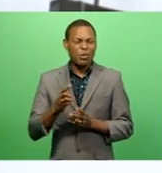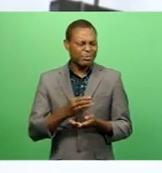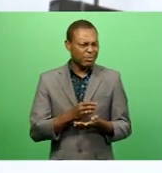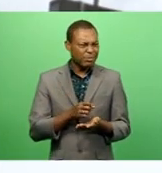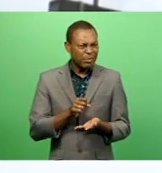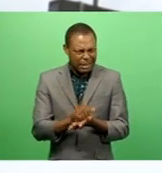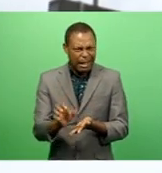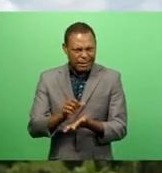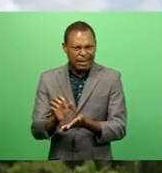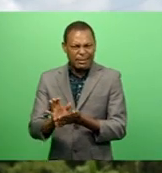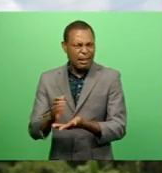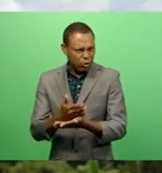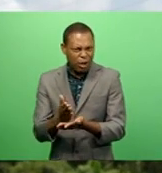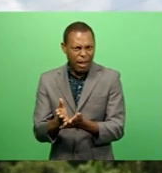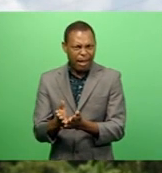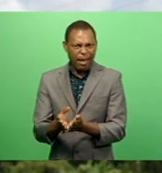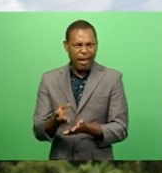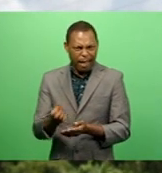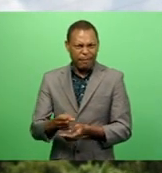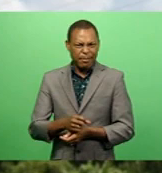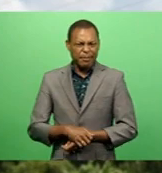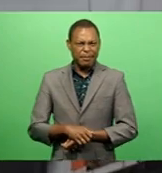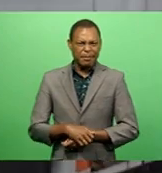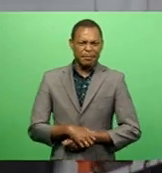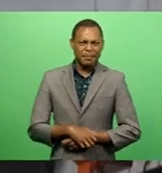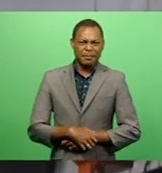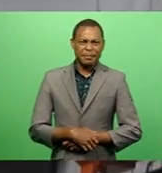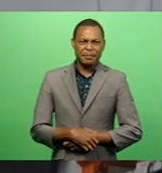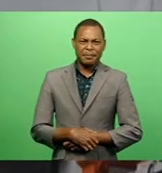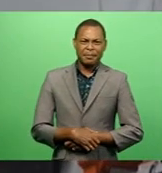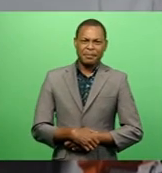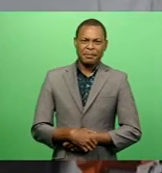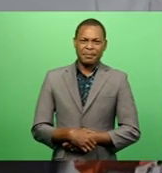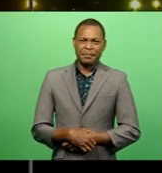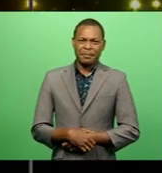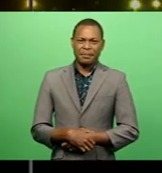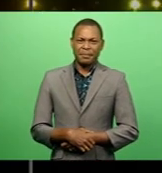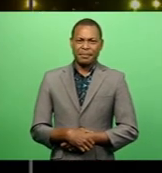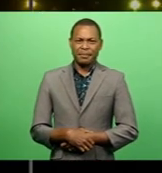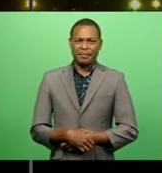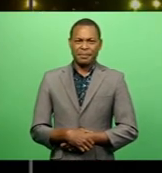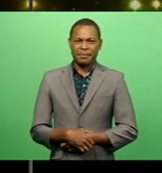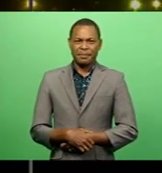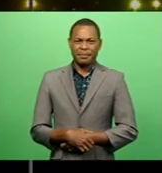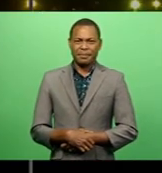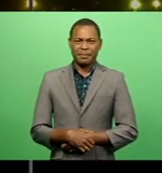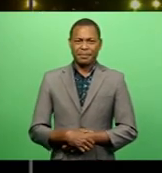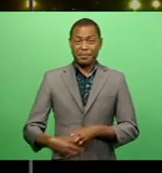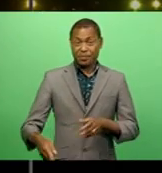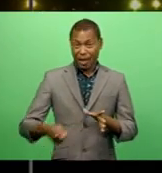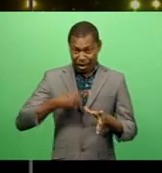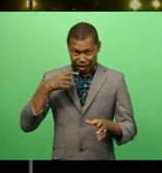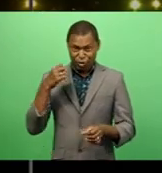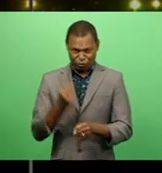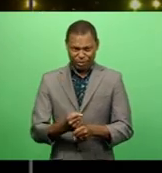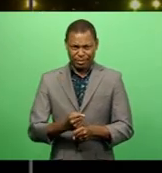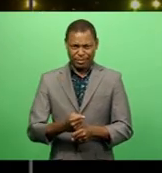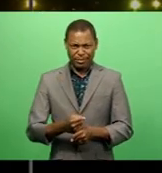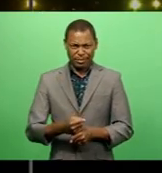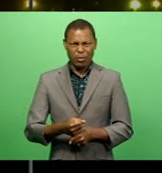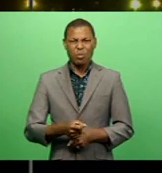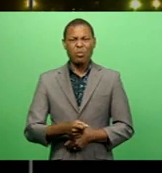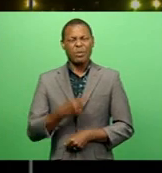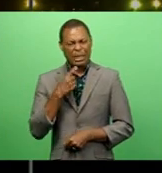if an attractive offer is made. Dipesh Kumar, FBC News. Attorney General A.S. Syed Qayyum has